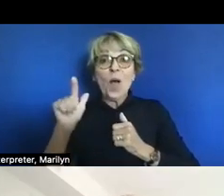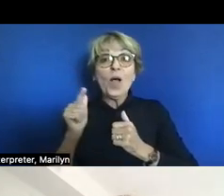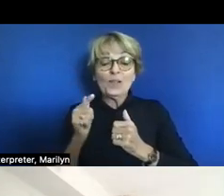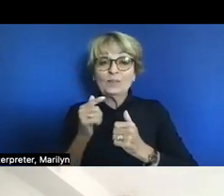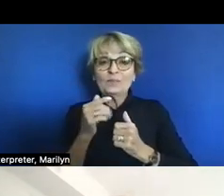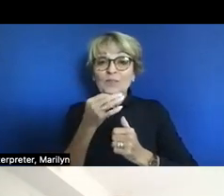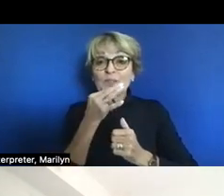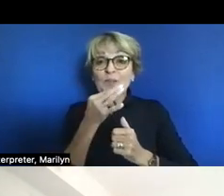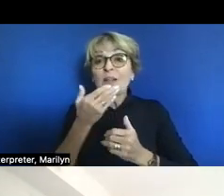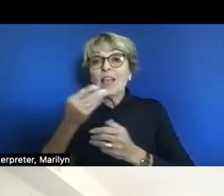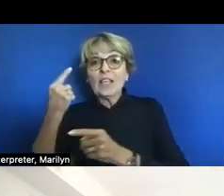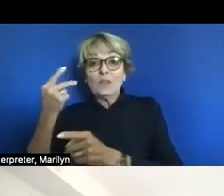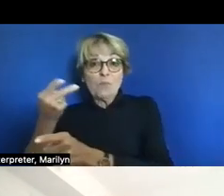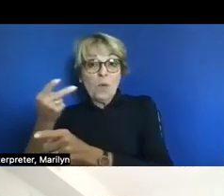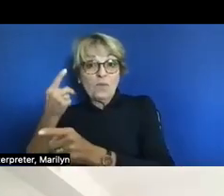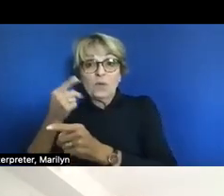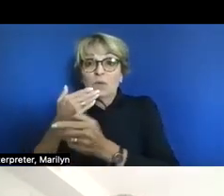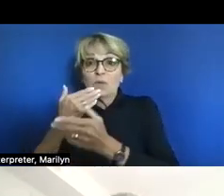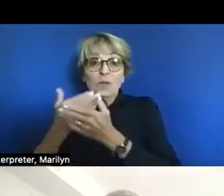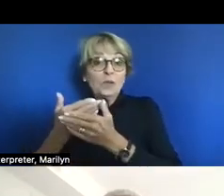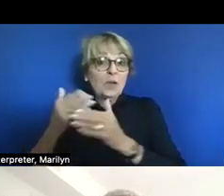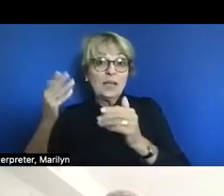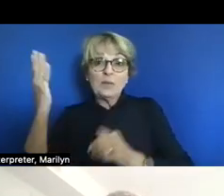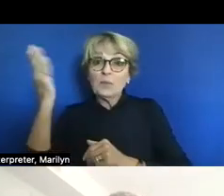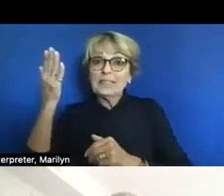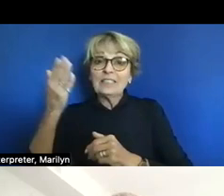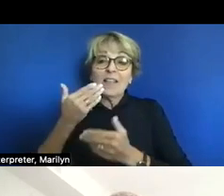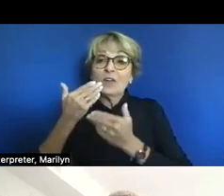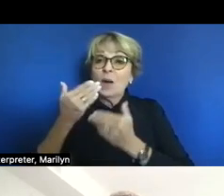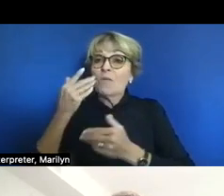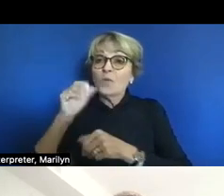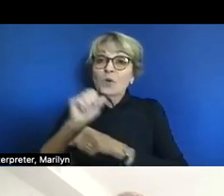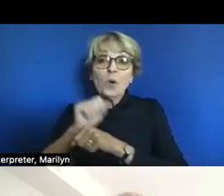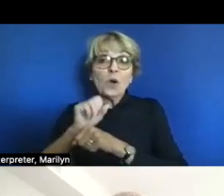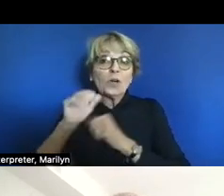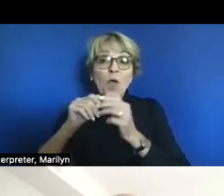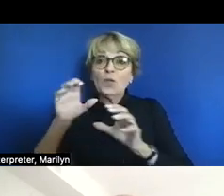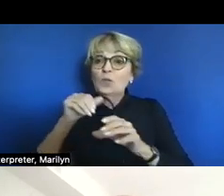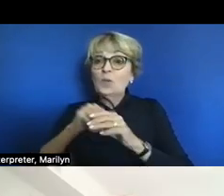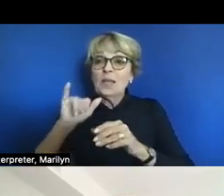beautiful presentations. Really, really grateful for you both and for your work and all that you do in the world.